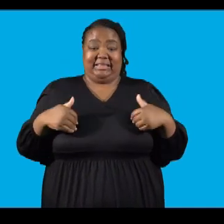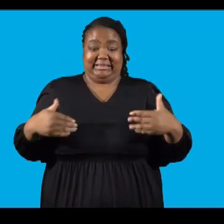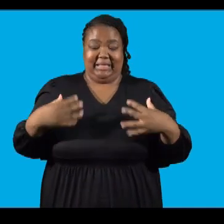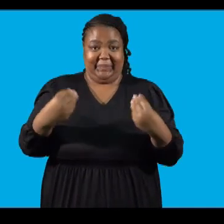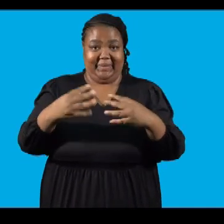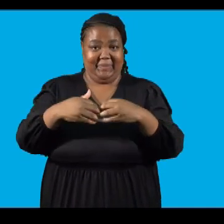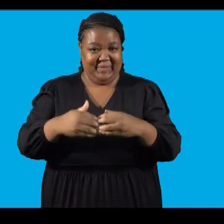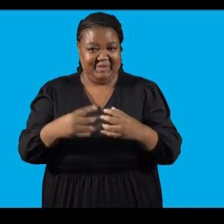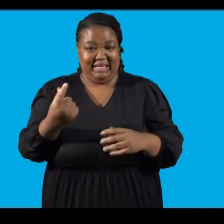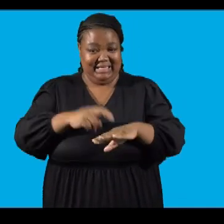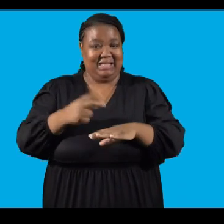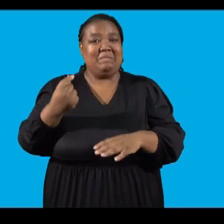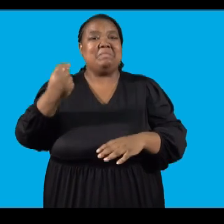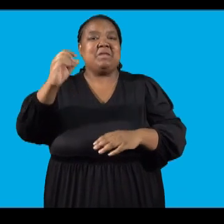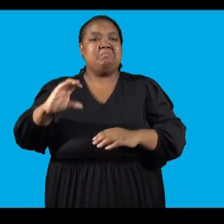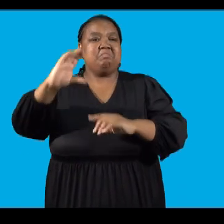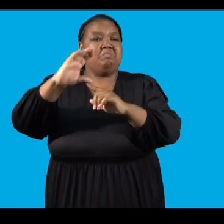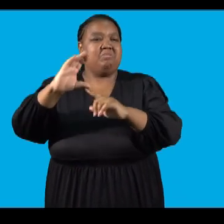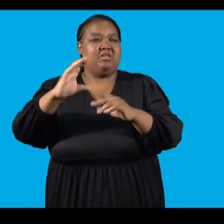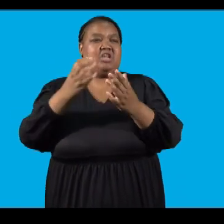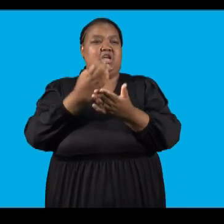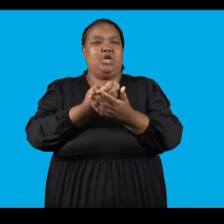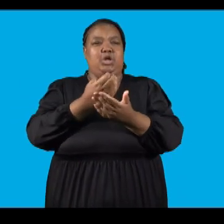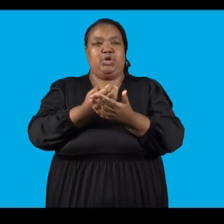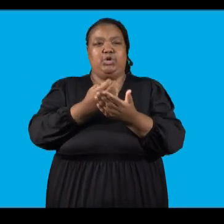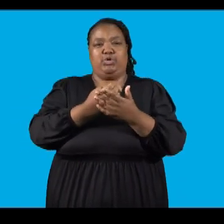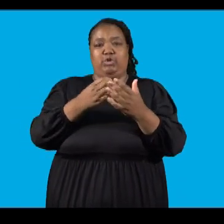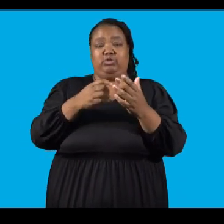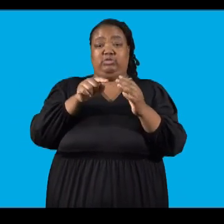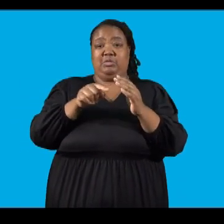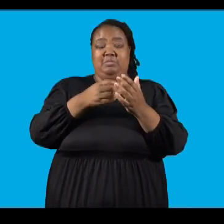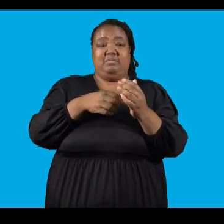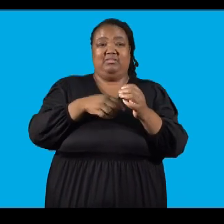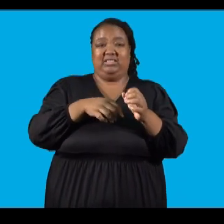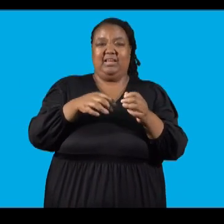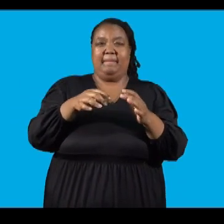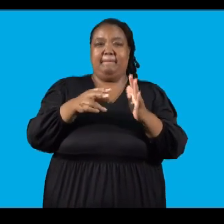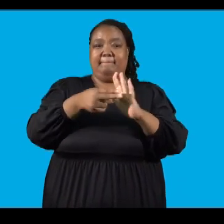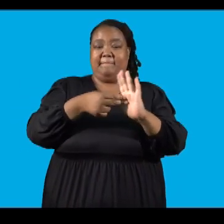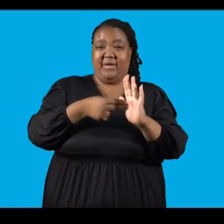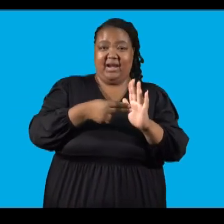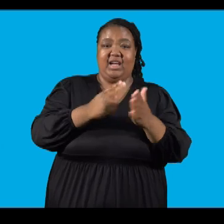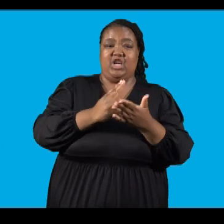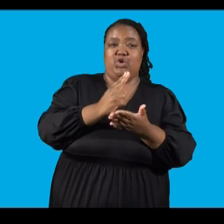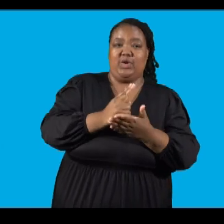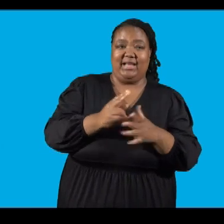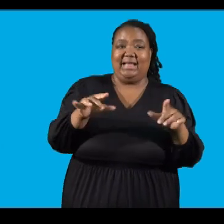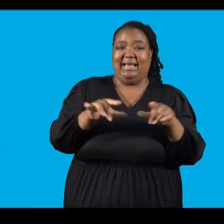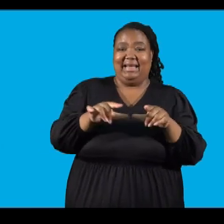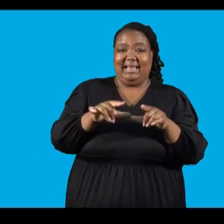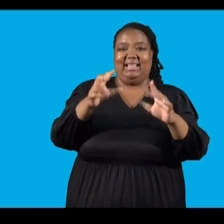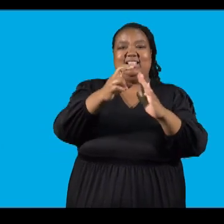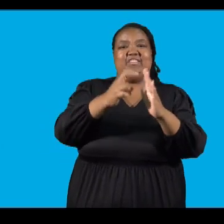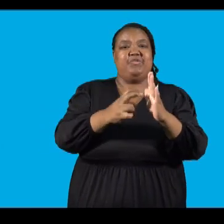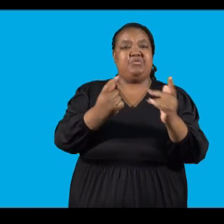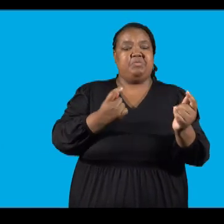High starting capital, economies of scale, brand loyalty, licenses,